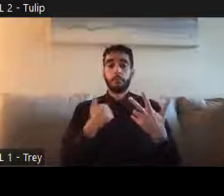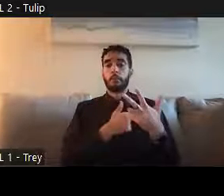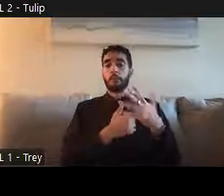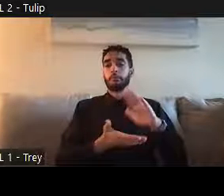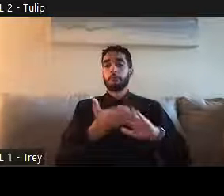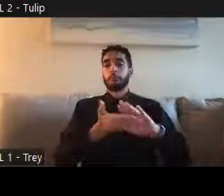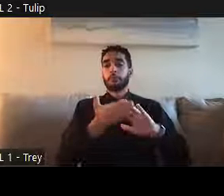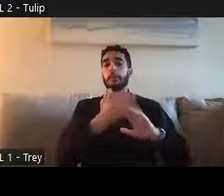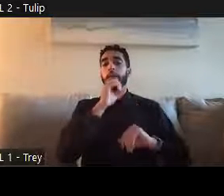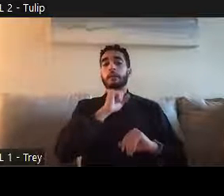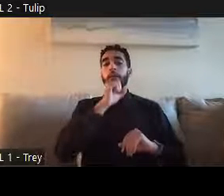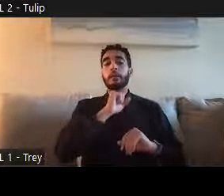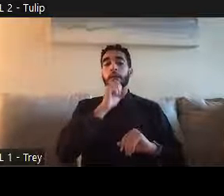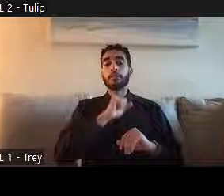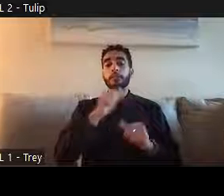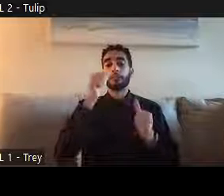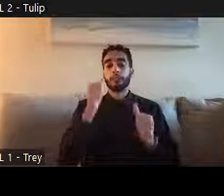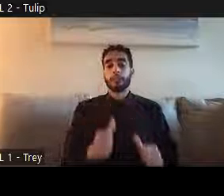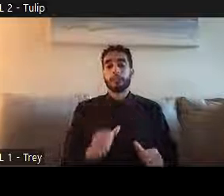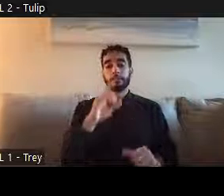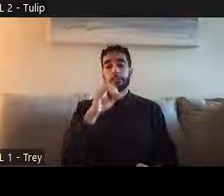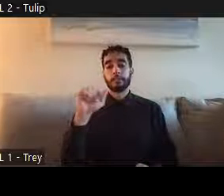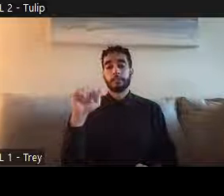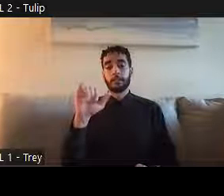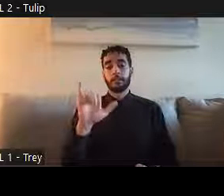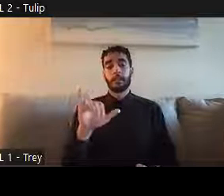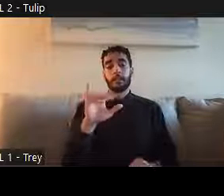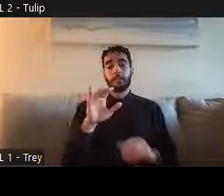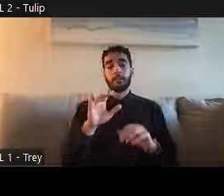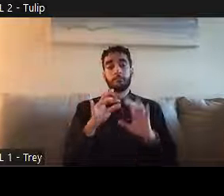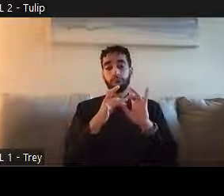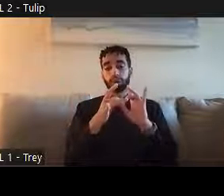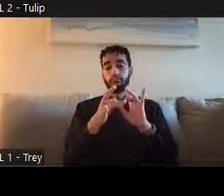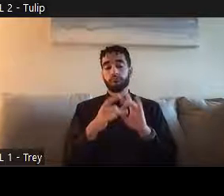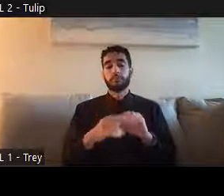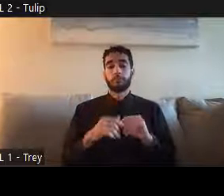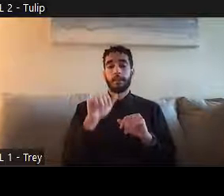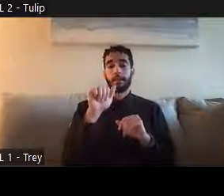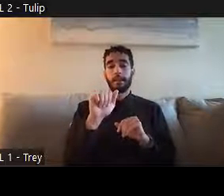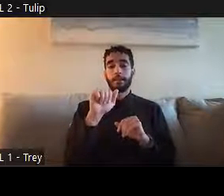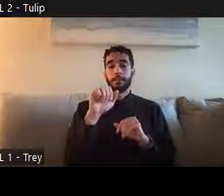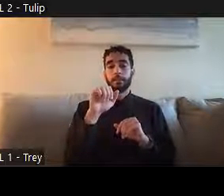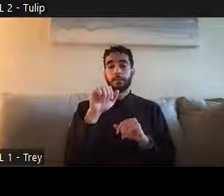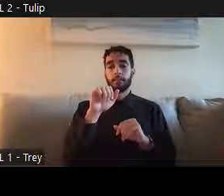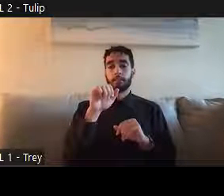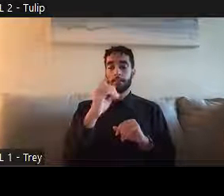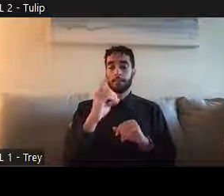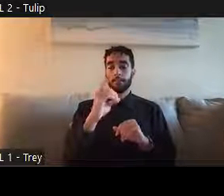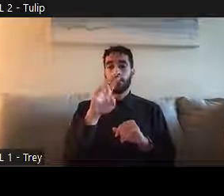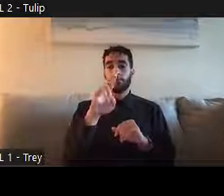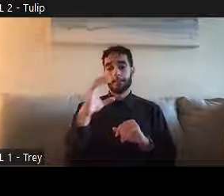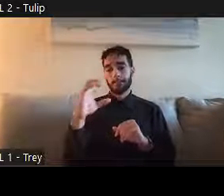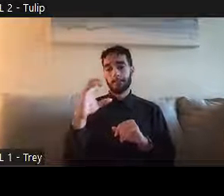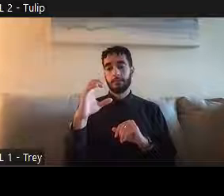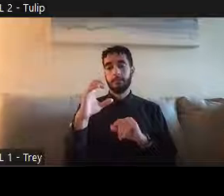Aging and Disability Resource Connection program? This is referred to as ADRC. And this is